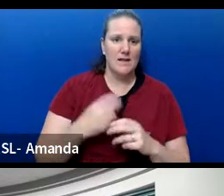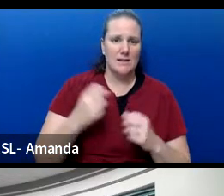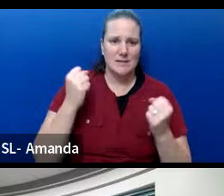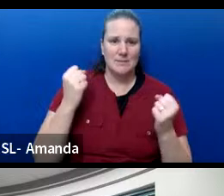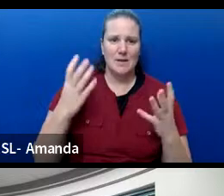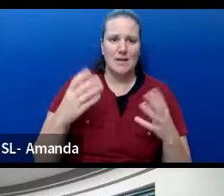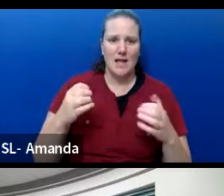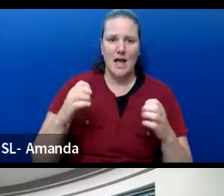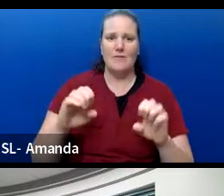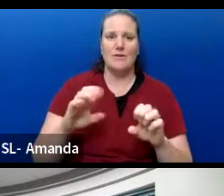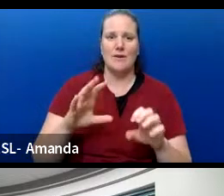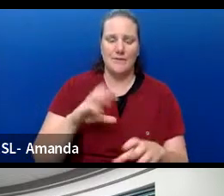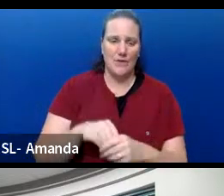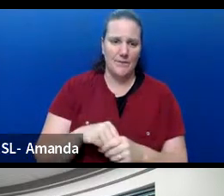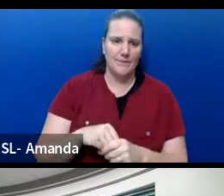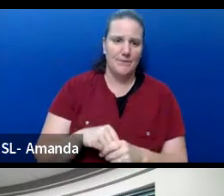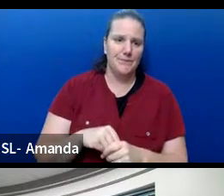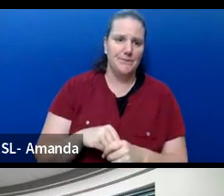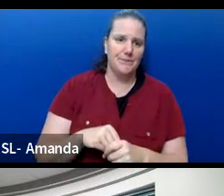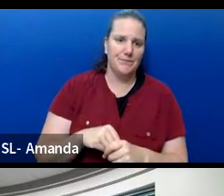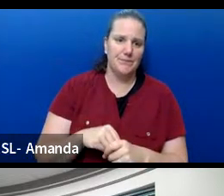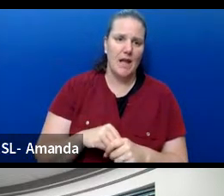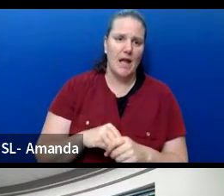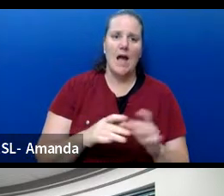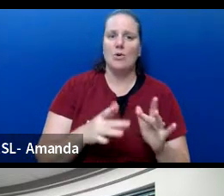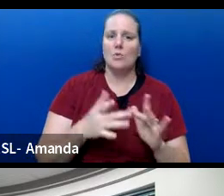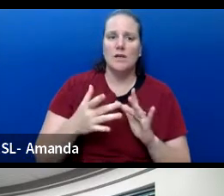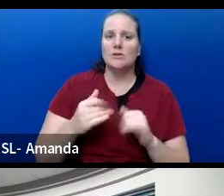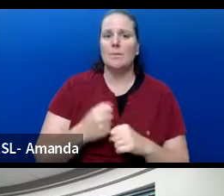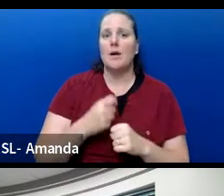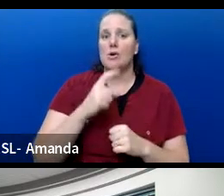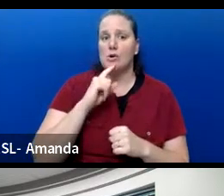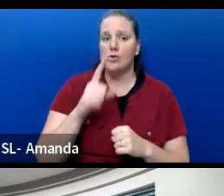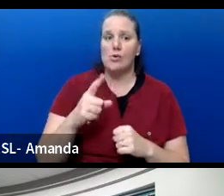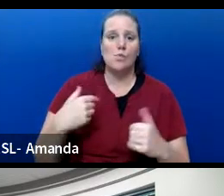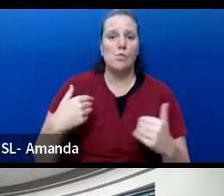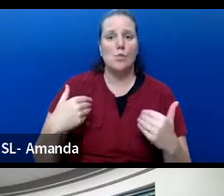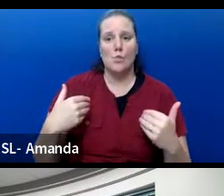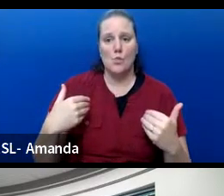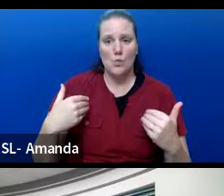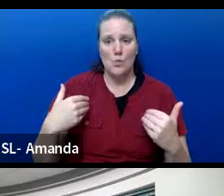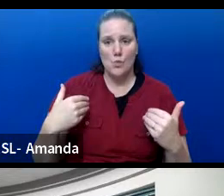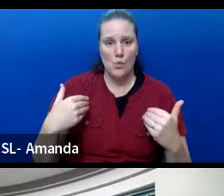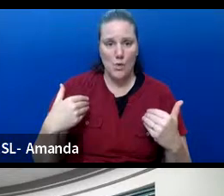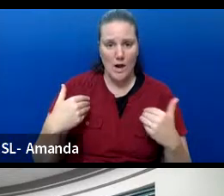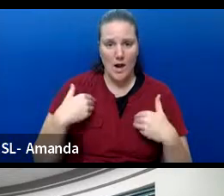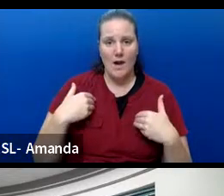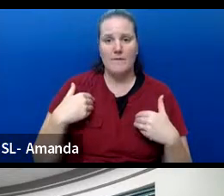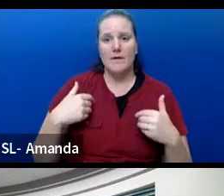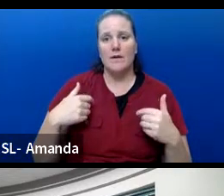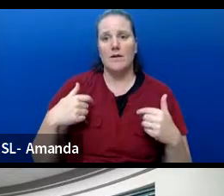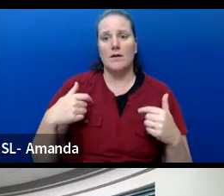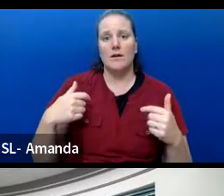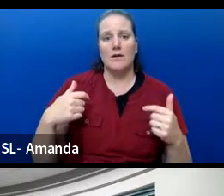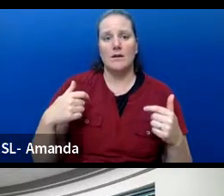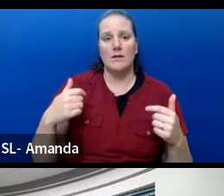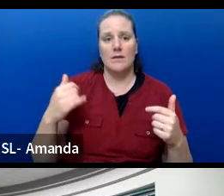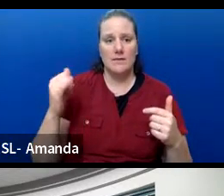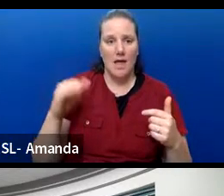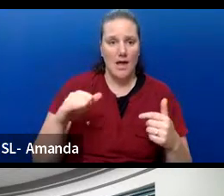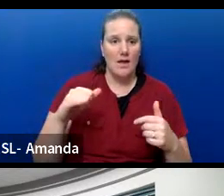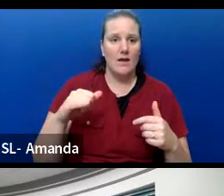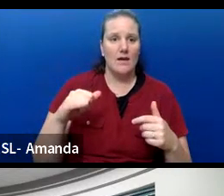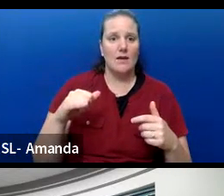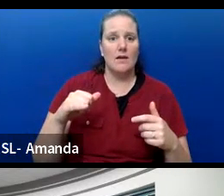put into outreach and making sure we have those the mandatory goals for the firms. I think that